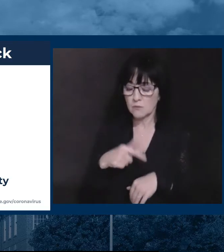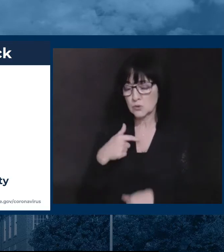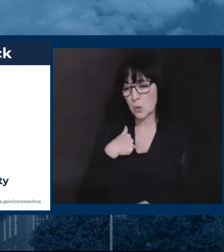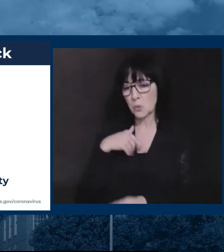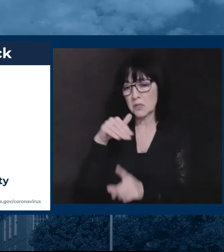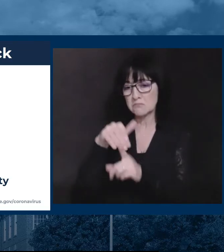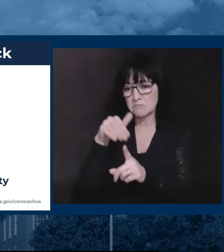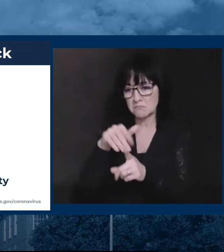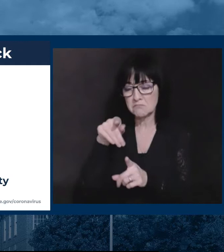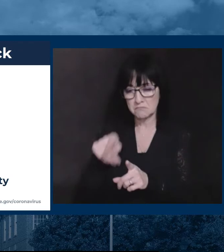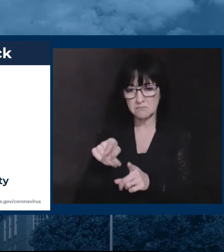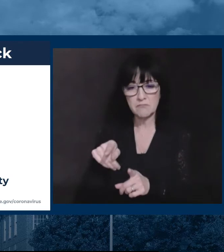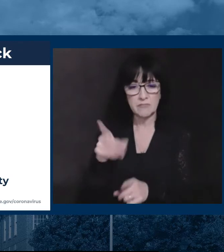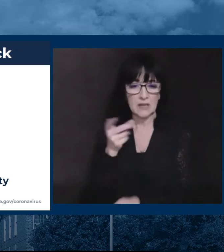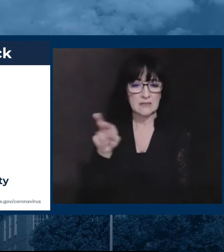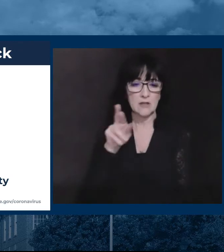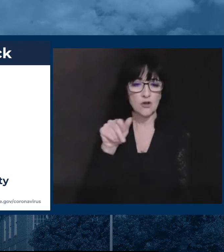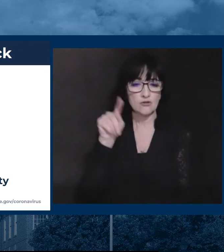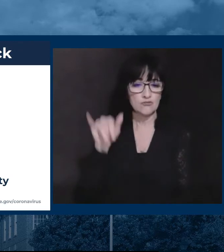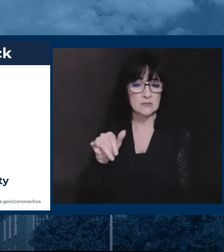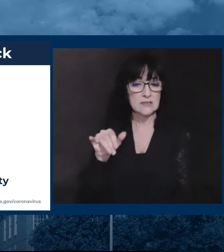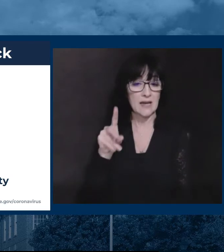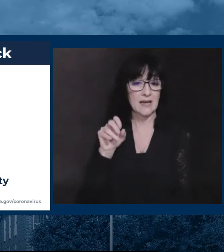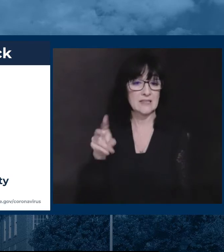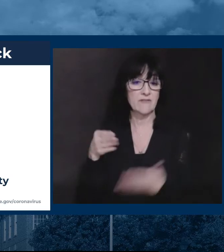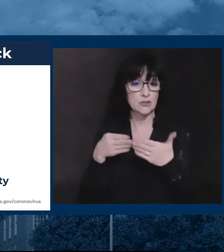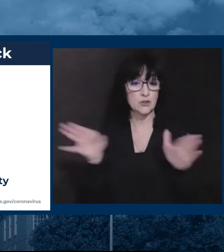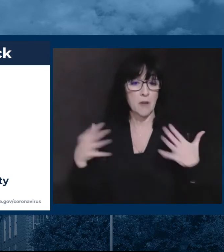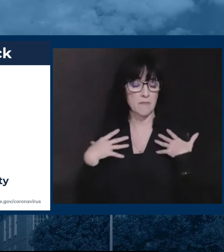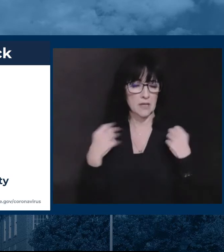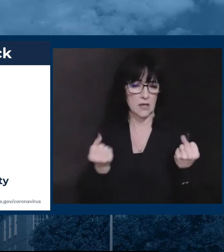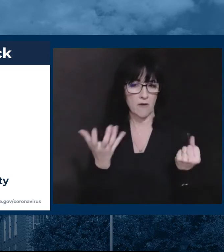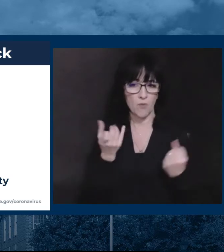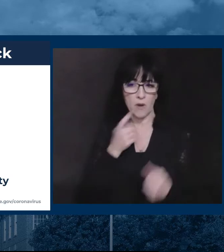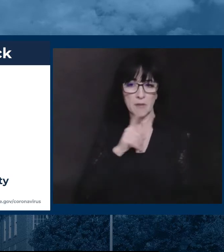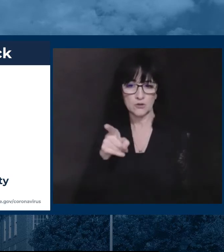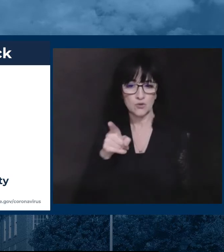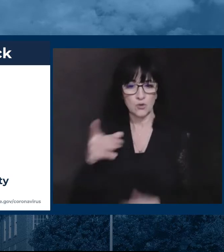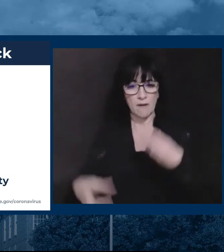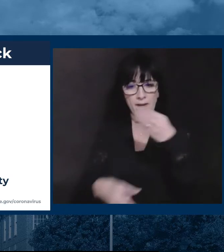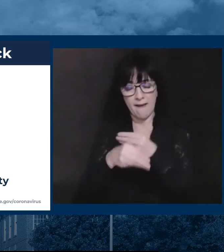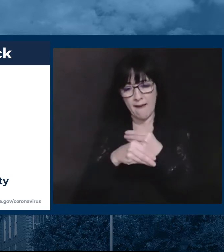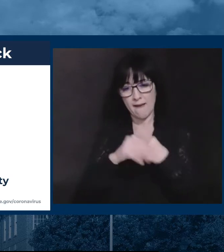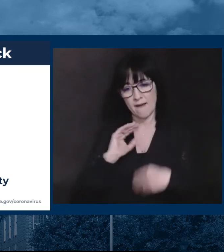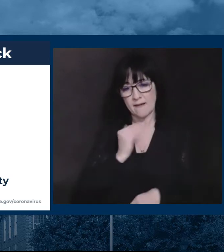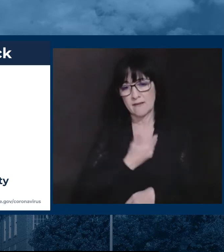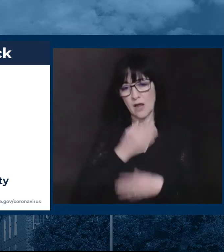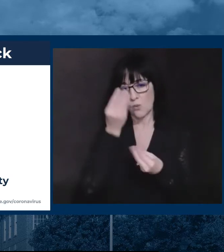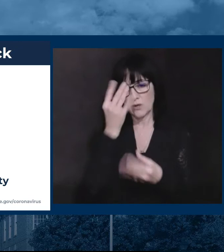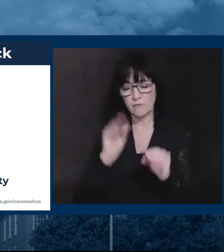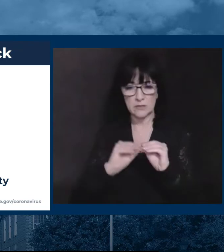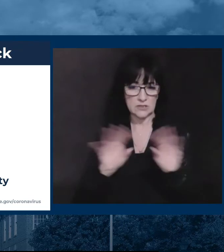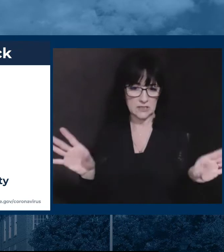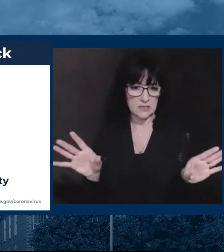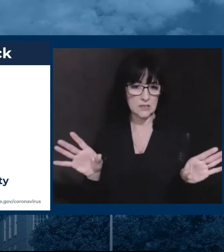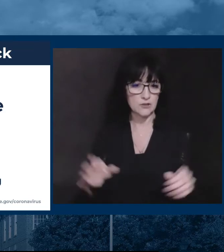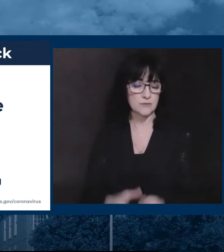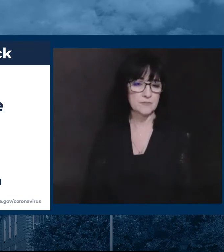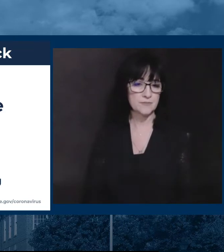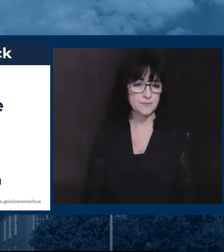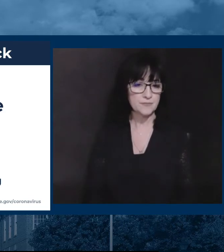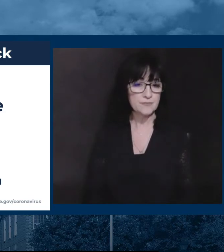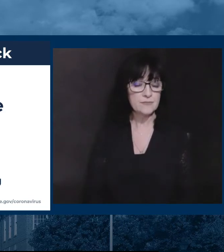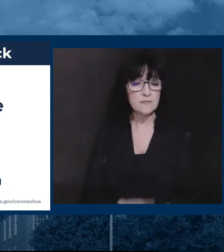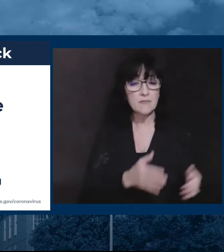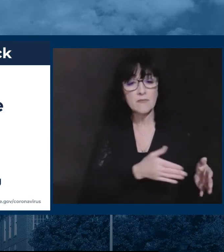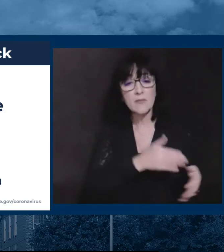is so clearly presented. Another of the requests that they had to do with the